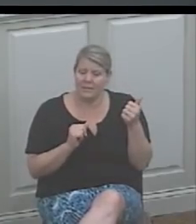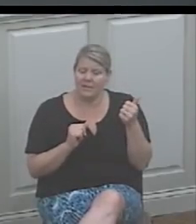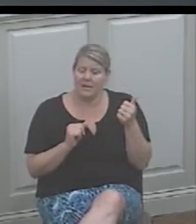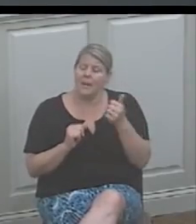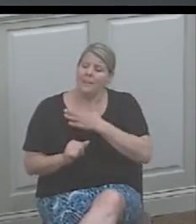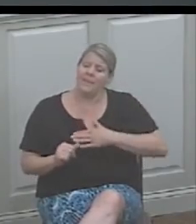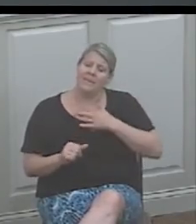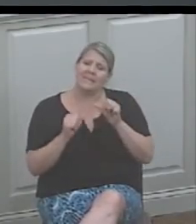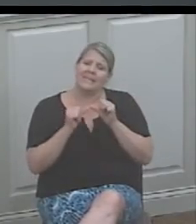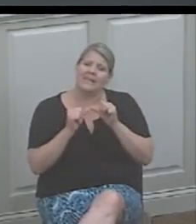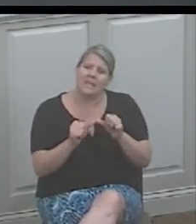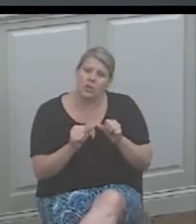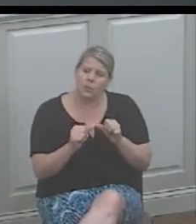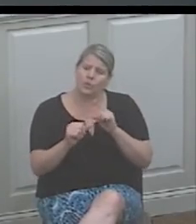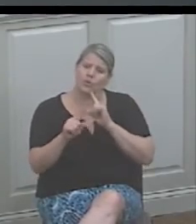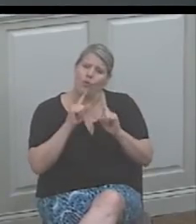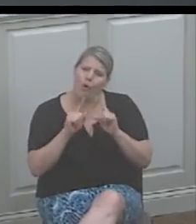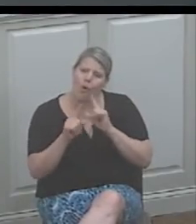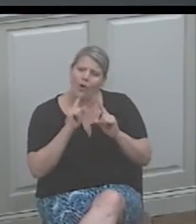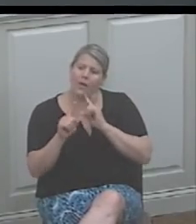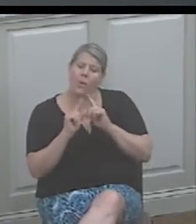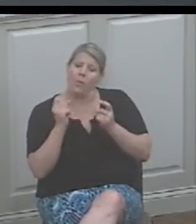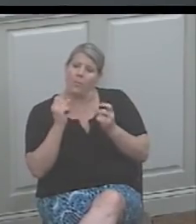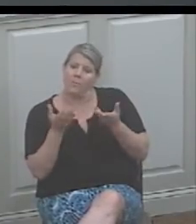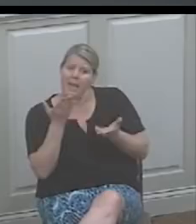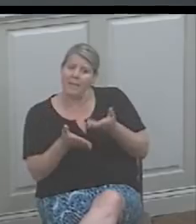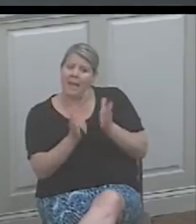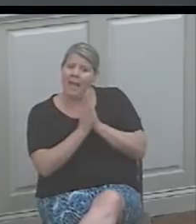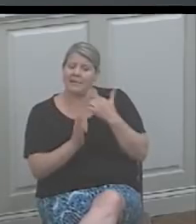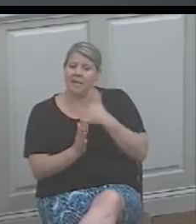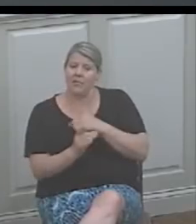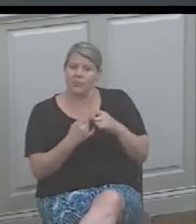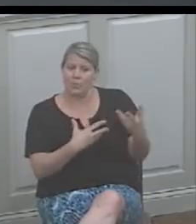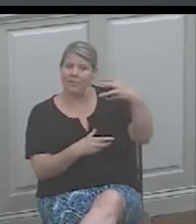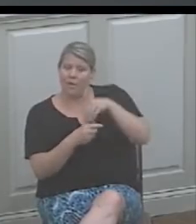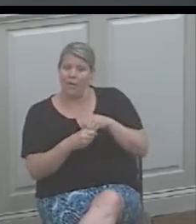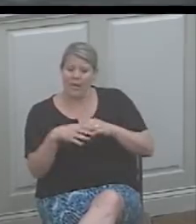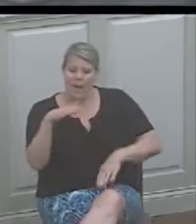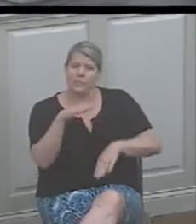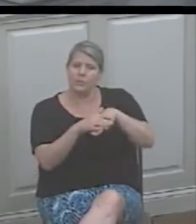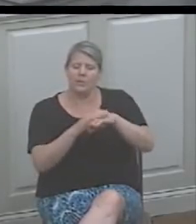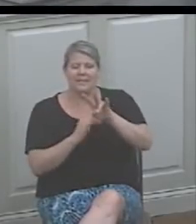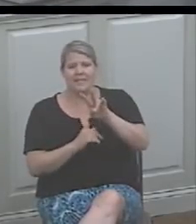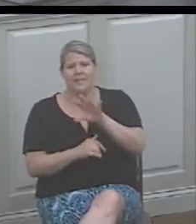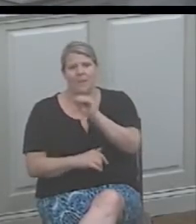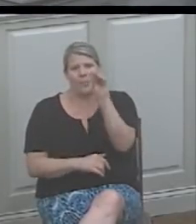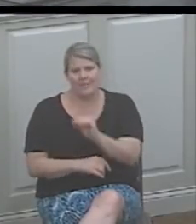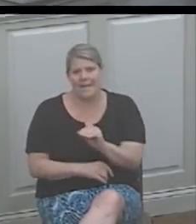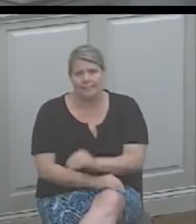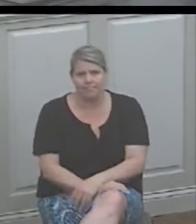conversation of allowing us to join in with the 75th percentile. Thank you. Thank you.